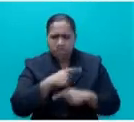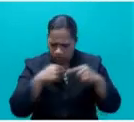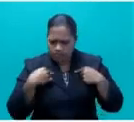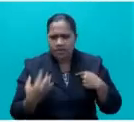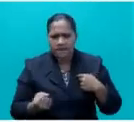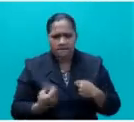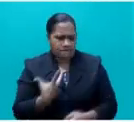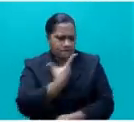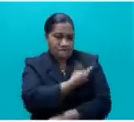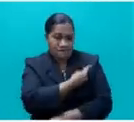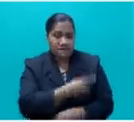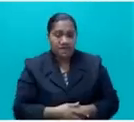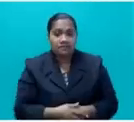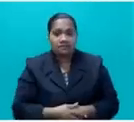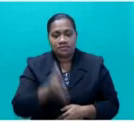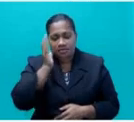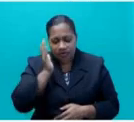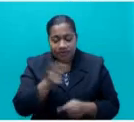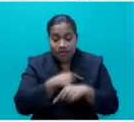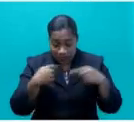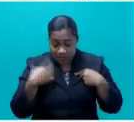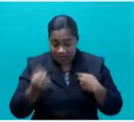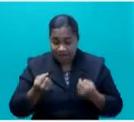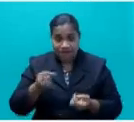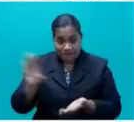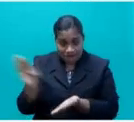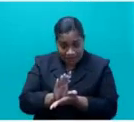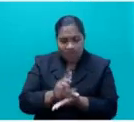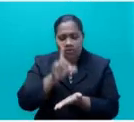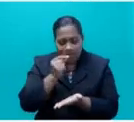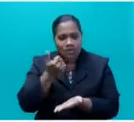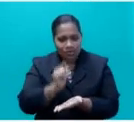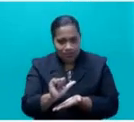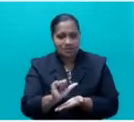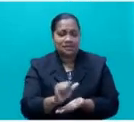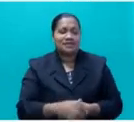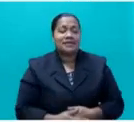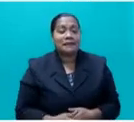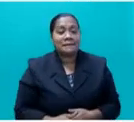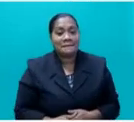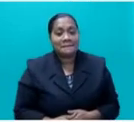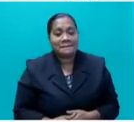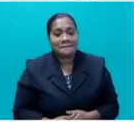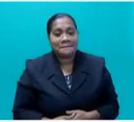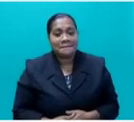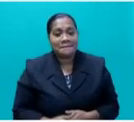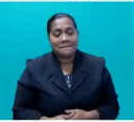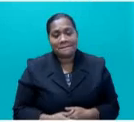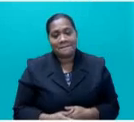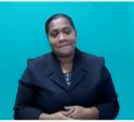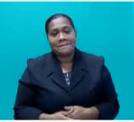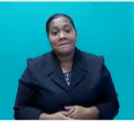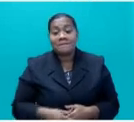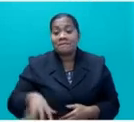funds. Obviously, they'll be able to use it as they please, and we urge them to use it responsibly. Interestingly enough, Mr. Speaker, sir,